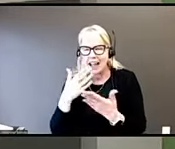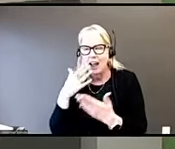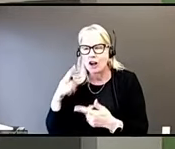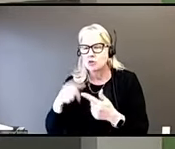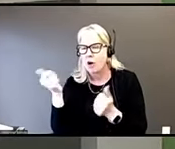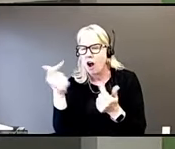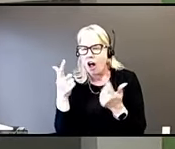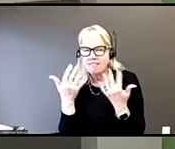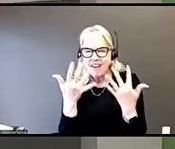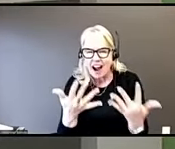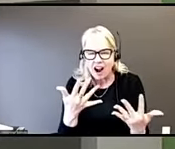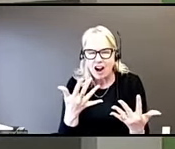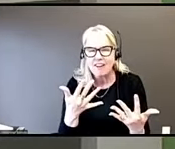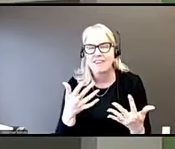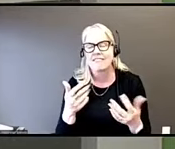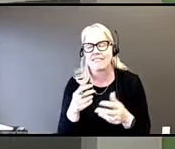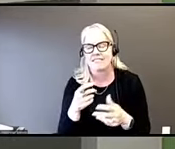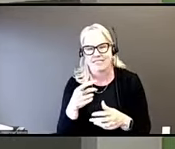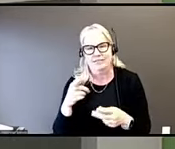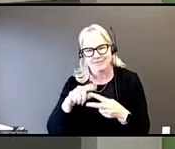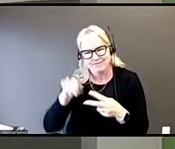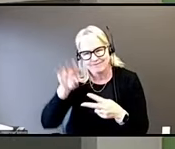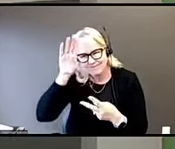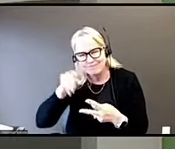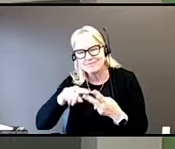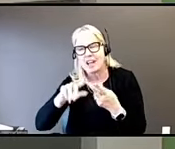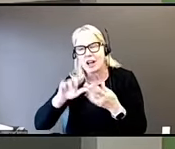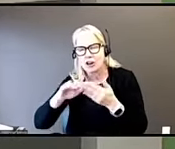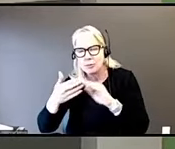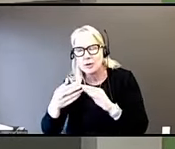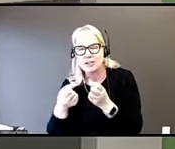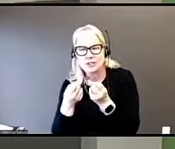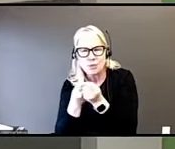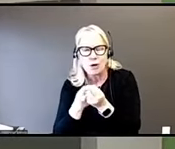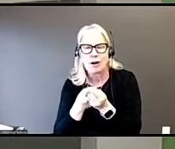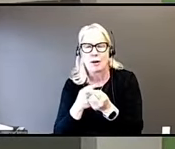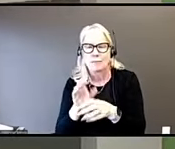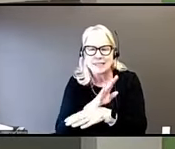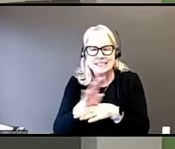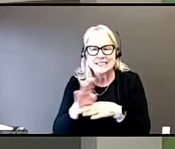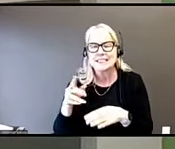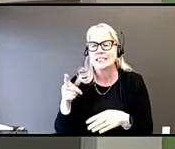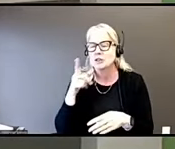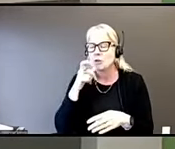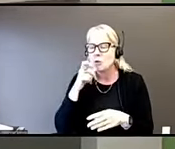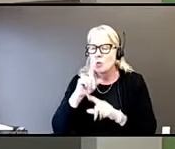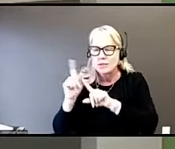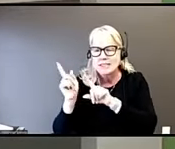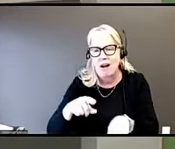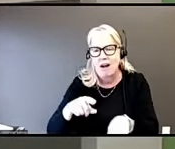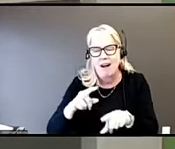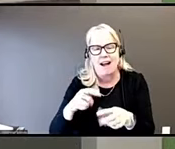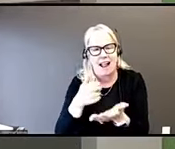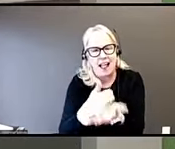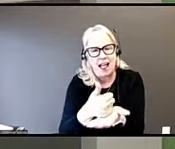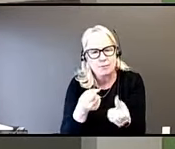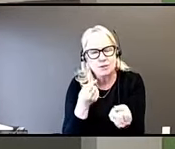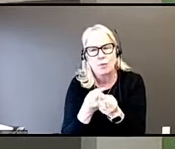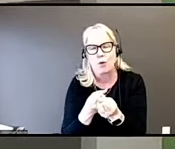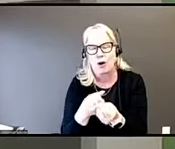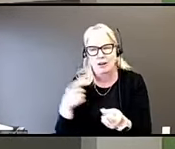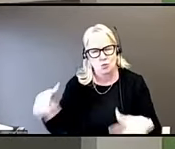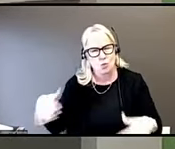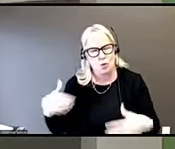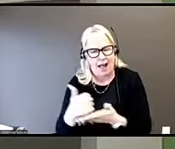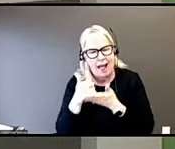EMO professionals, community supporters, businesses, and everybody who has played a role in helping us manage through the most